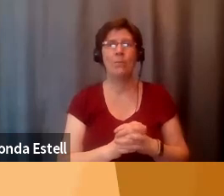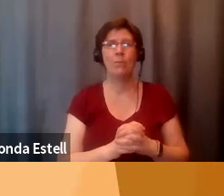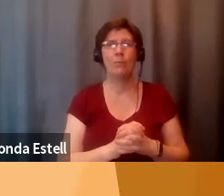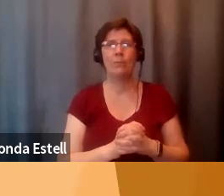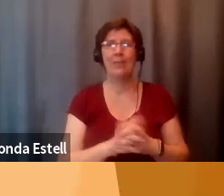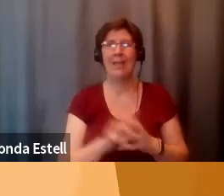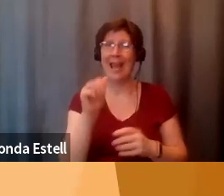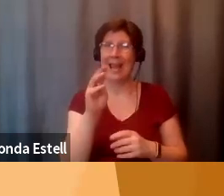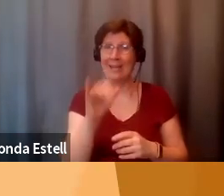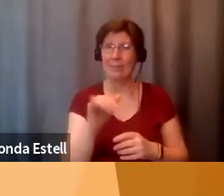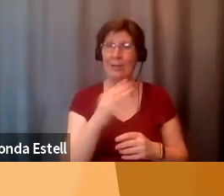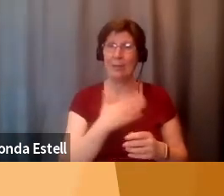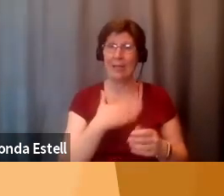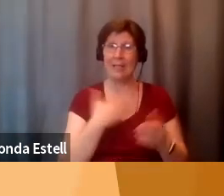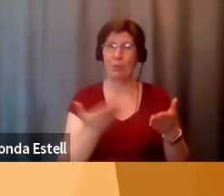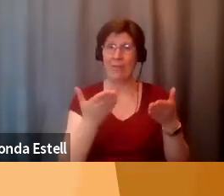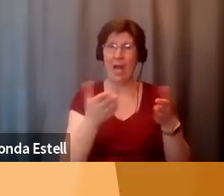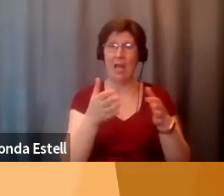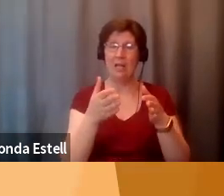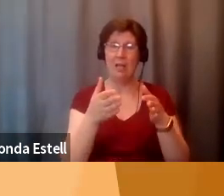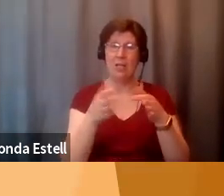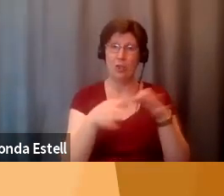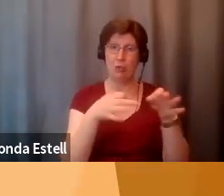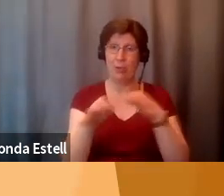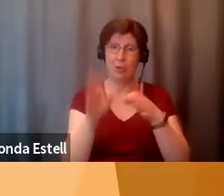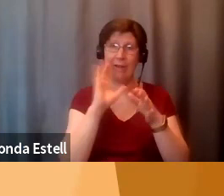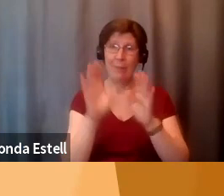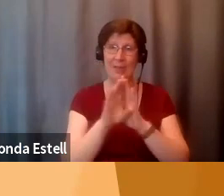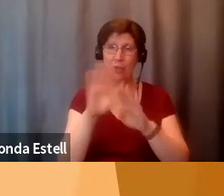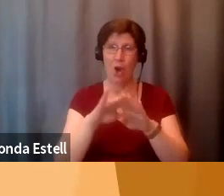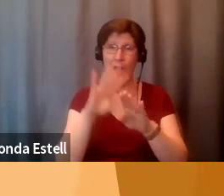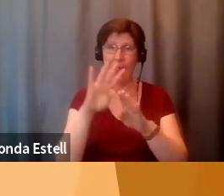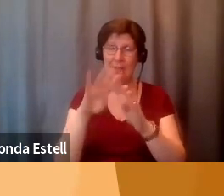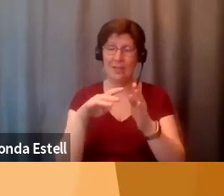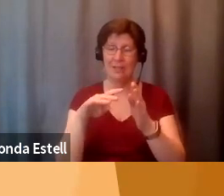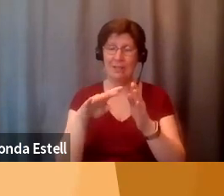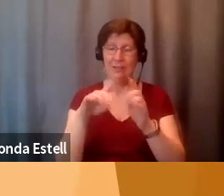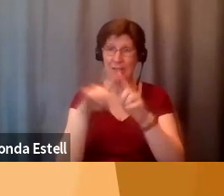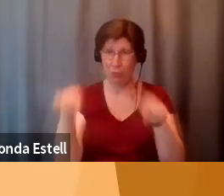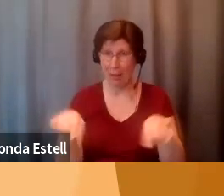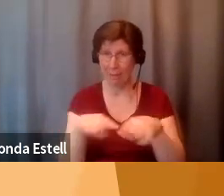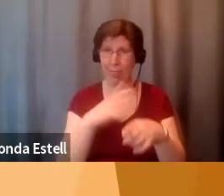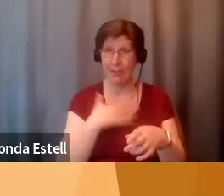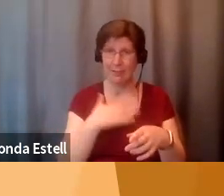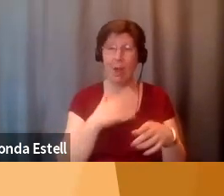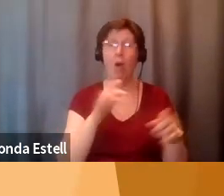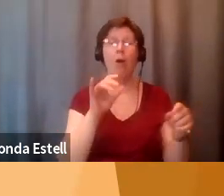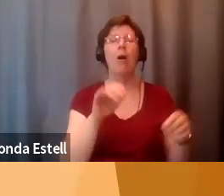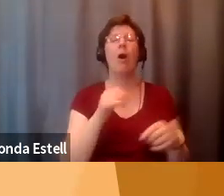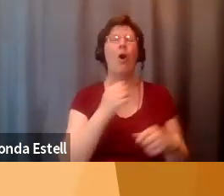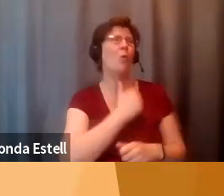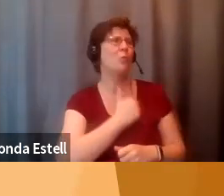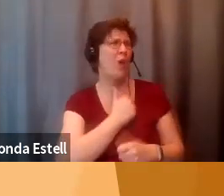Amy, could you please provide a description of the image on the screen, please? Oh, I'm sorry. Thank you. The image